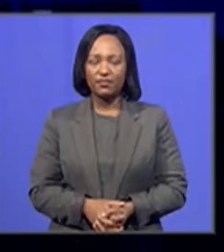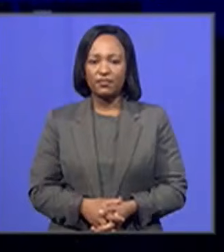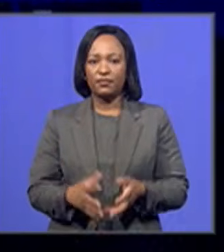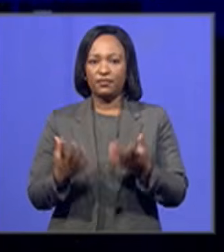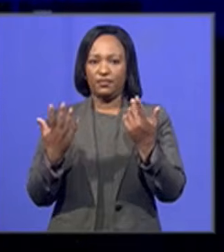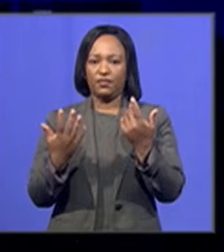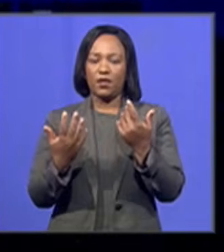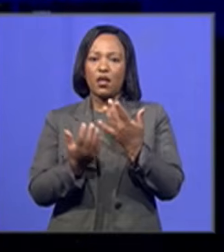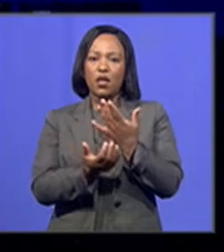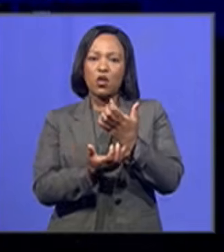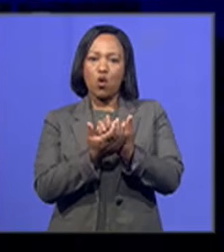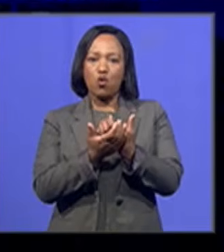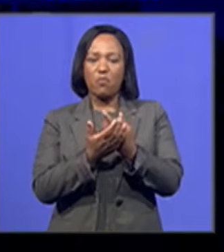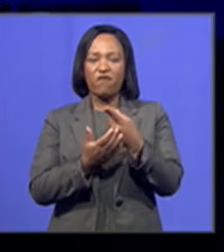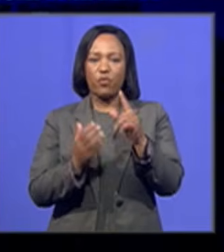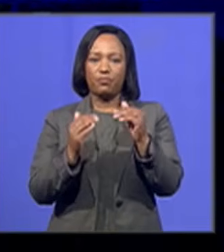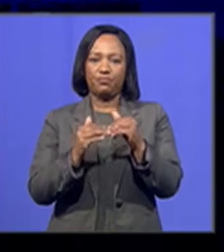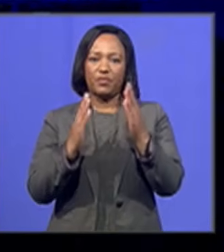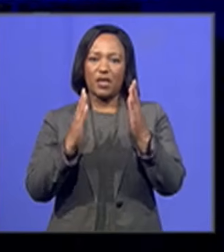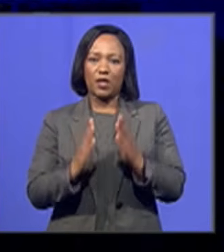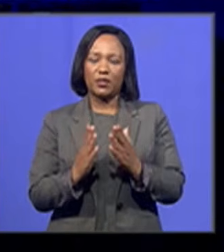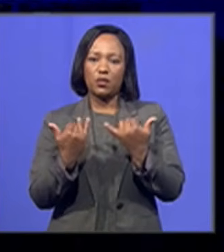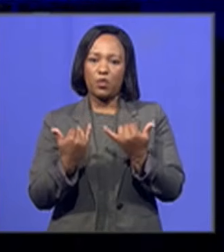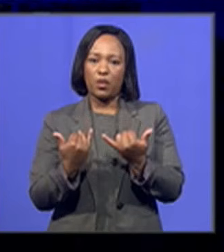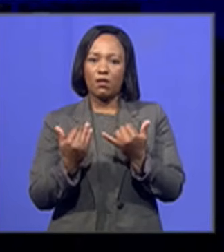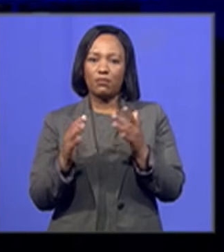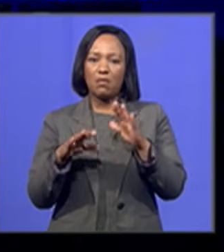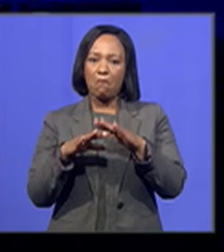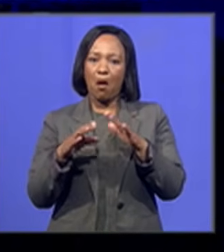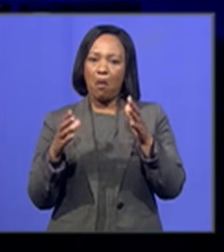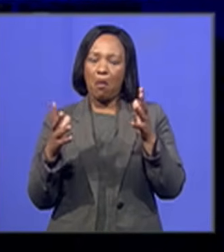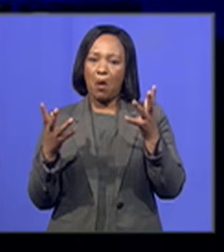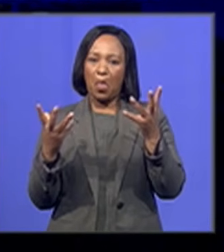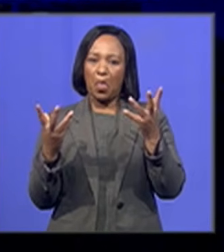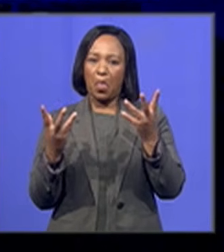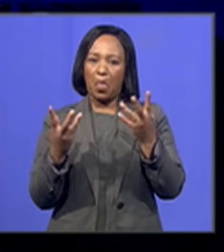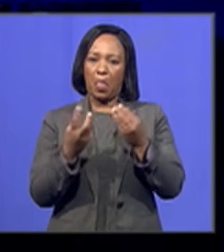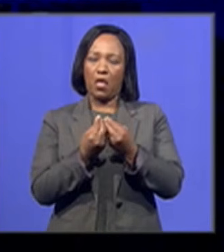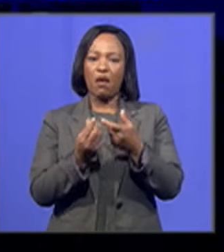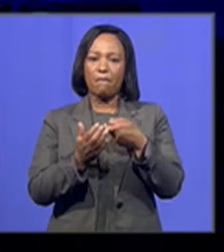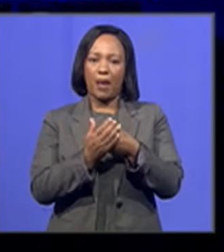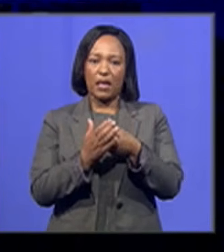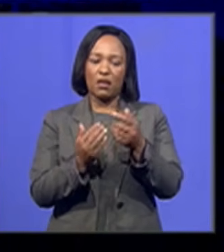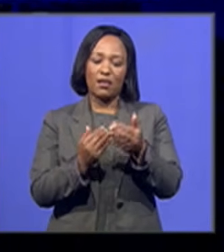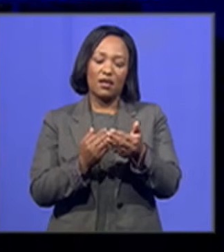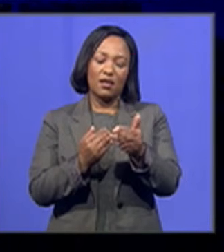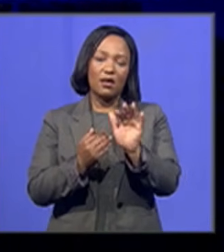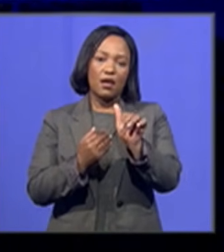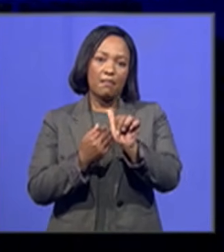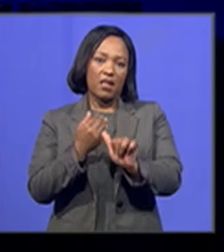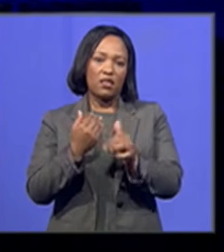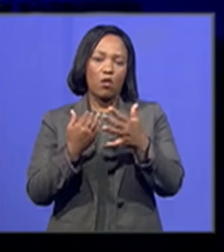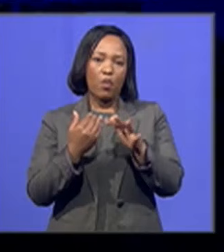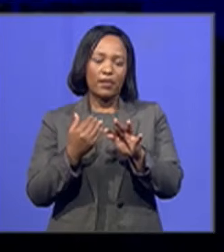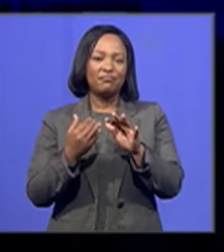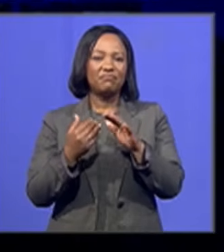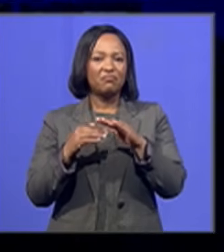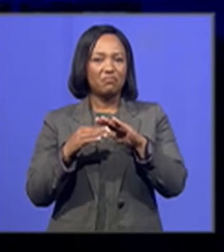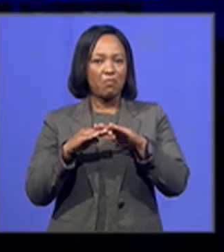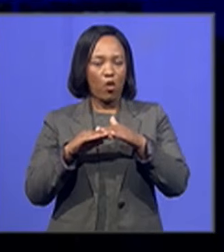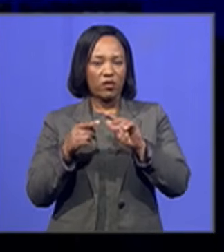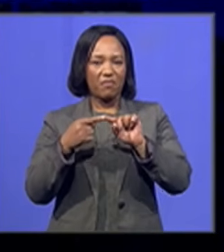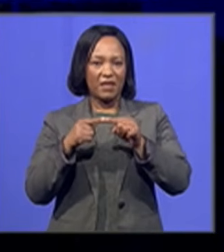Mmaraka wa matlo kwano Afrika Borwa o tla tobana le ho fokotseha ha ho rekwa ha matlo dikgweding tse tlang ka lebaka la ho eketseha ha ditefello tsa tswala e